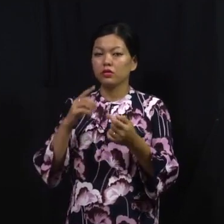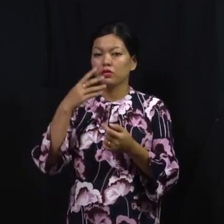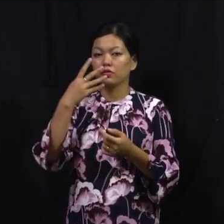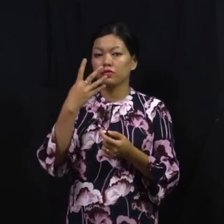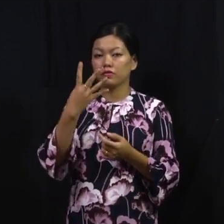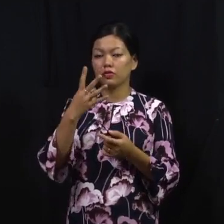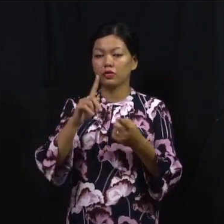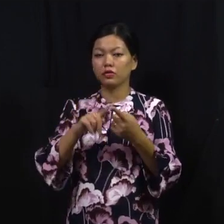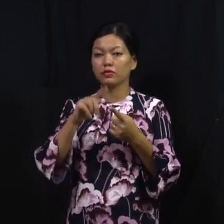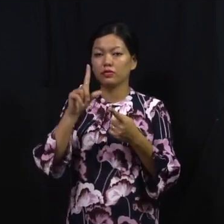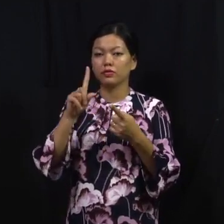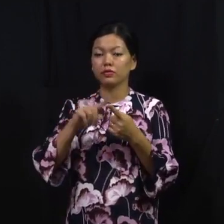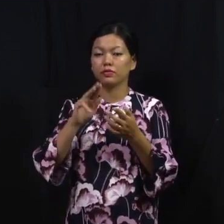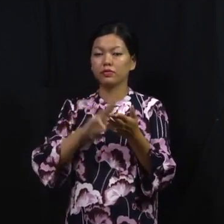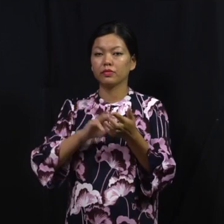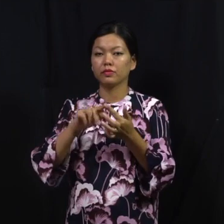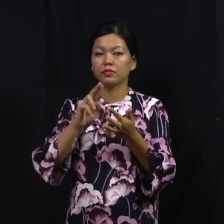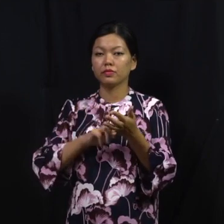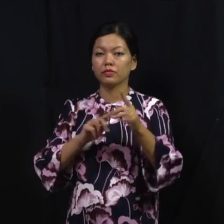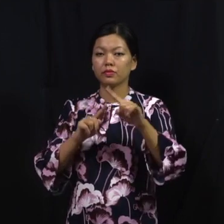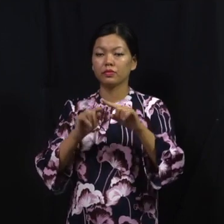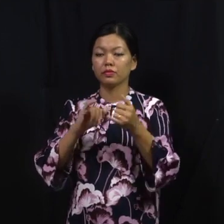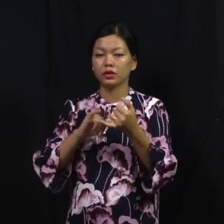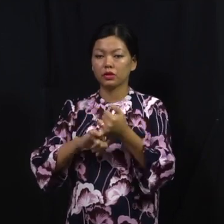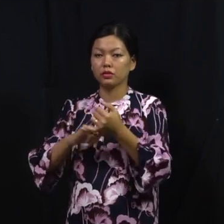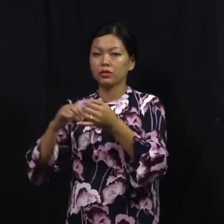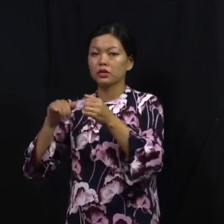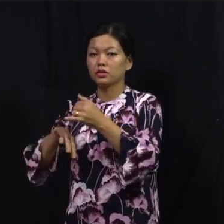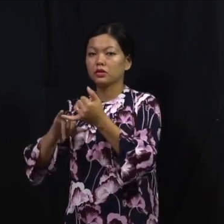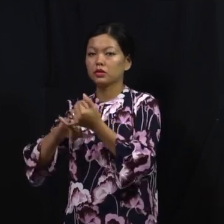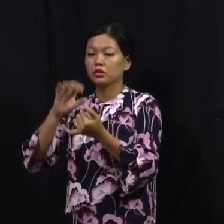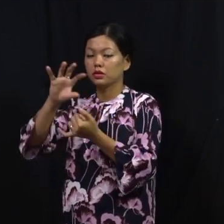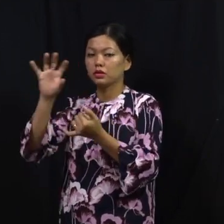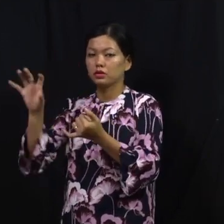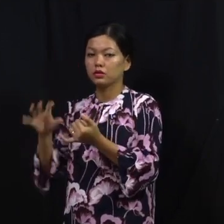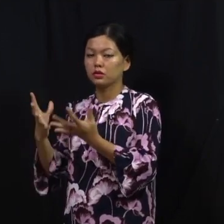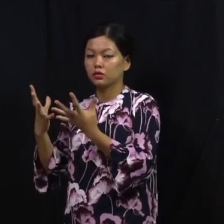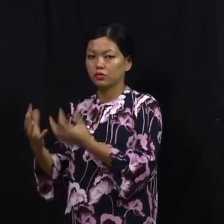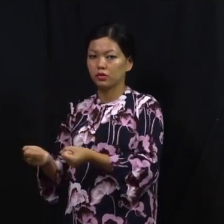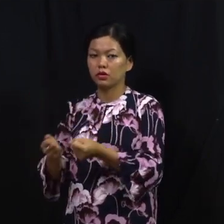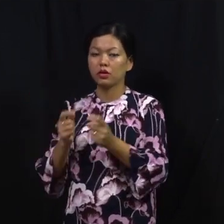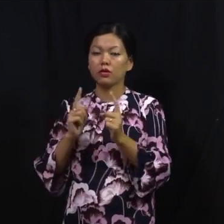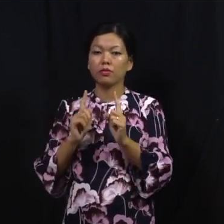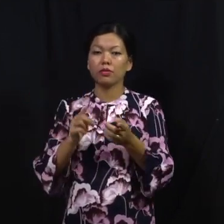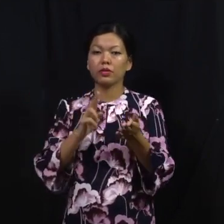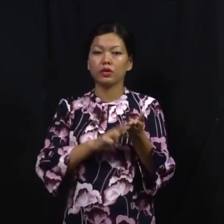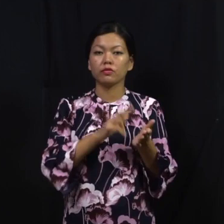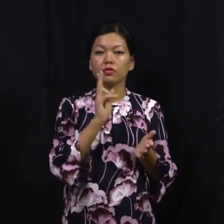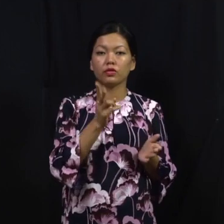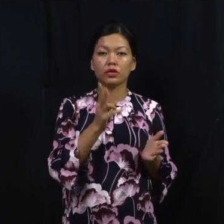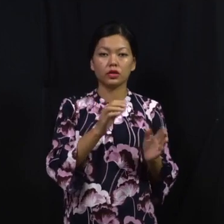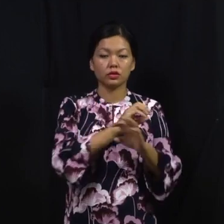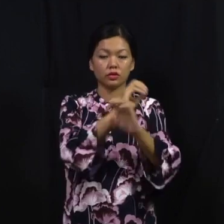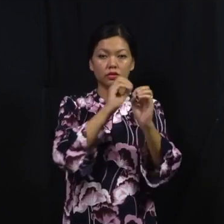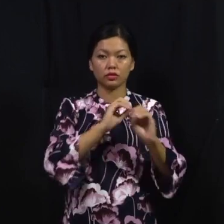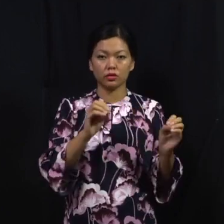Okay, but for this nation, she need not this. Okay, she needs unity,